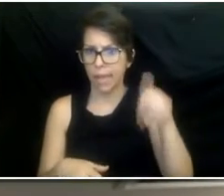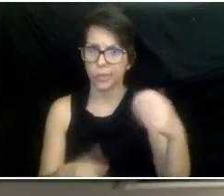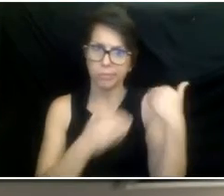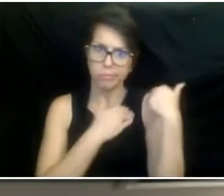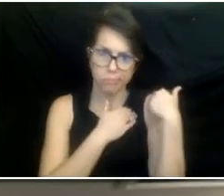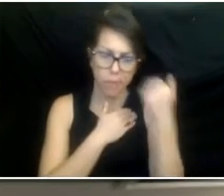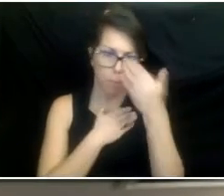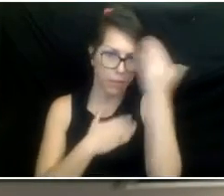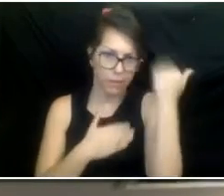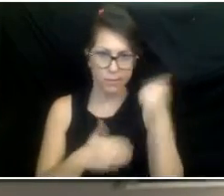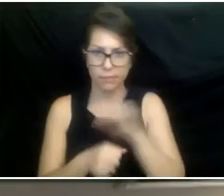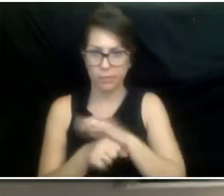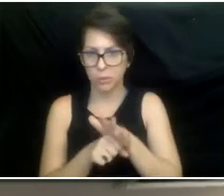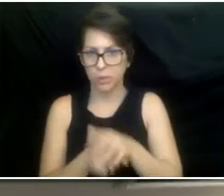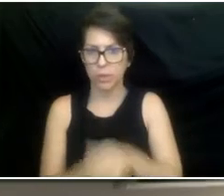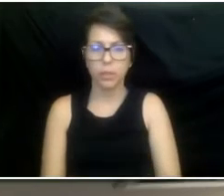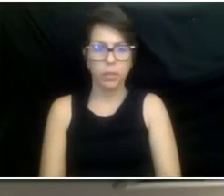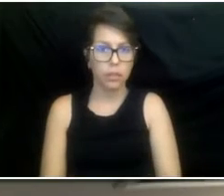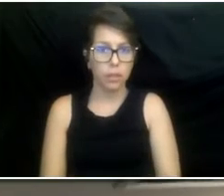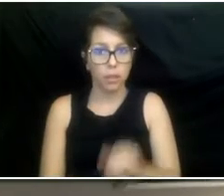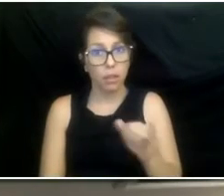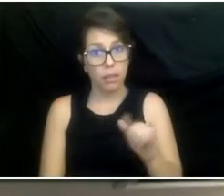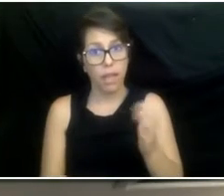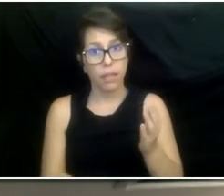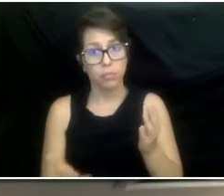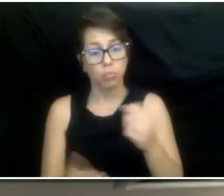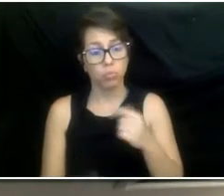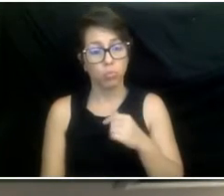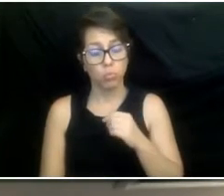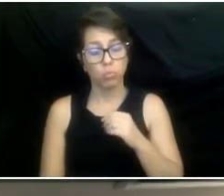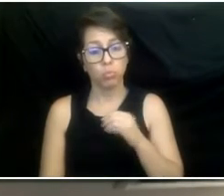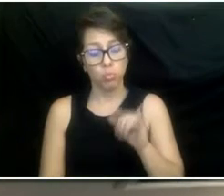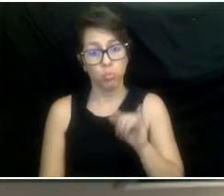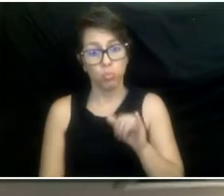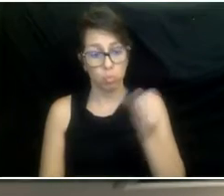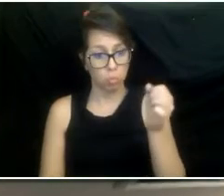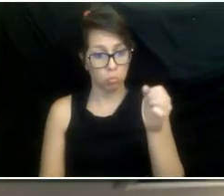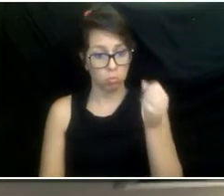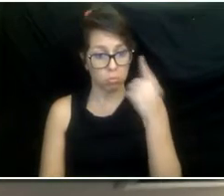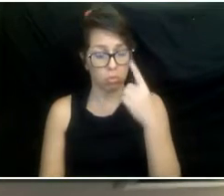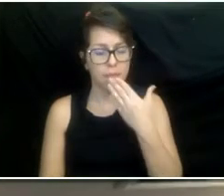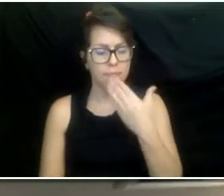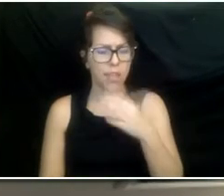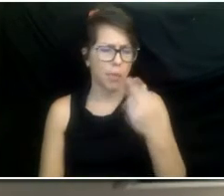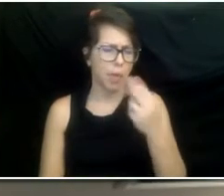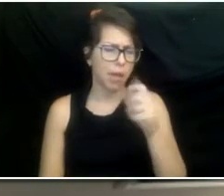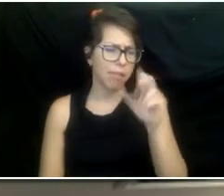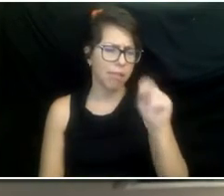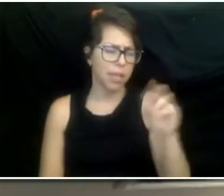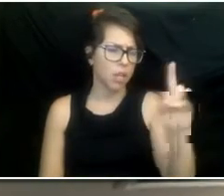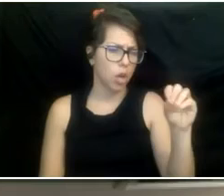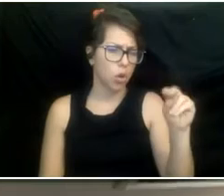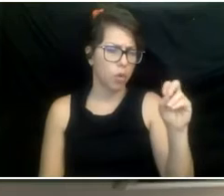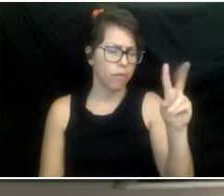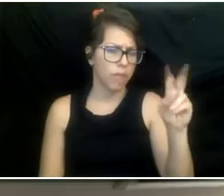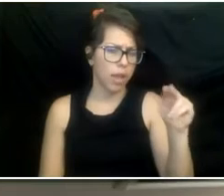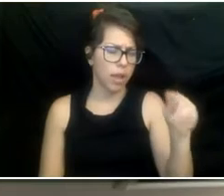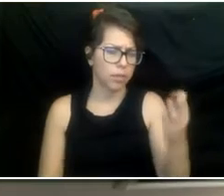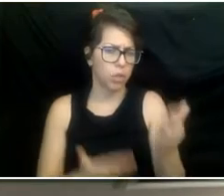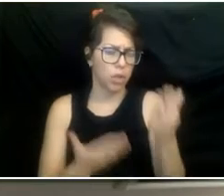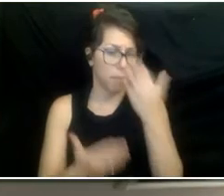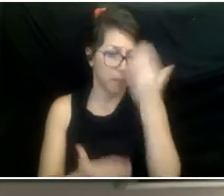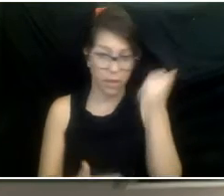over 300% uh increase in DV calls and it's at crisis stage uh here in Northeast queens and queens